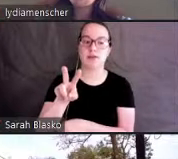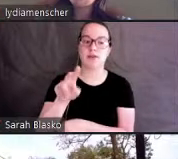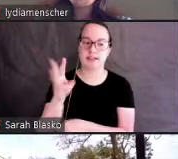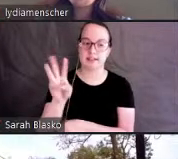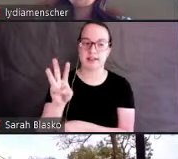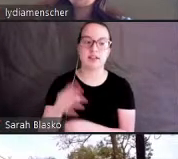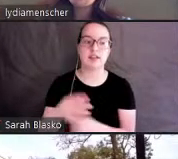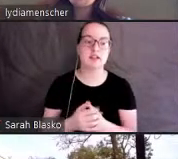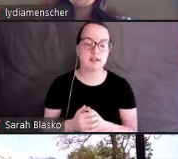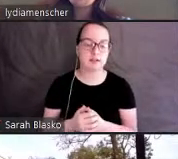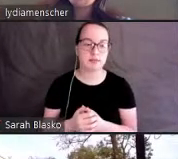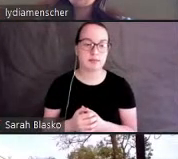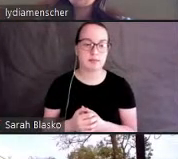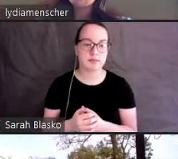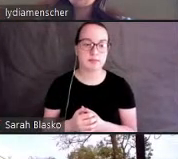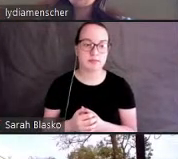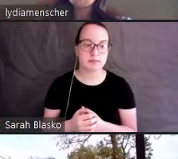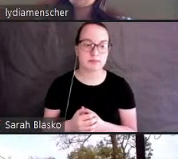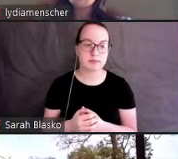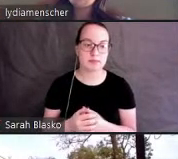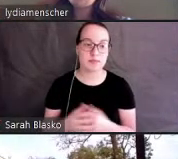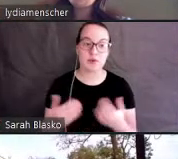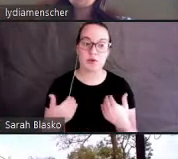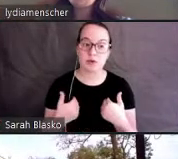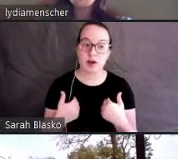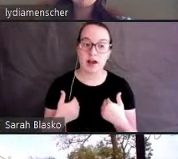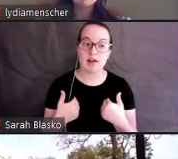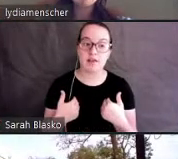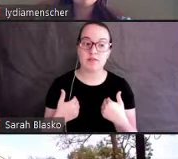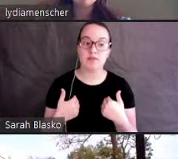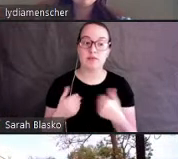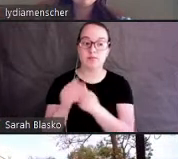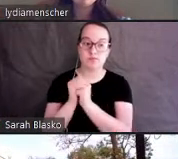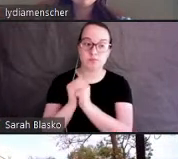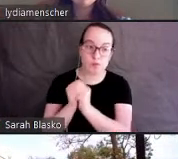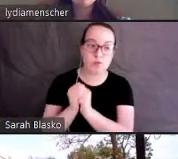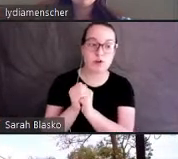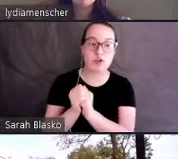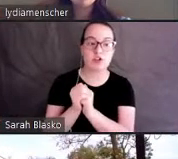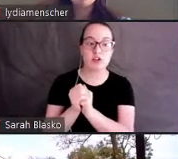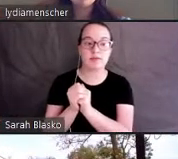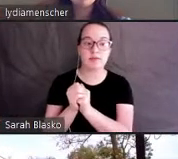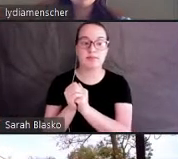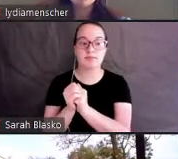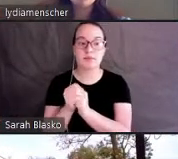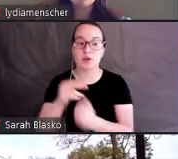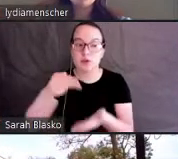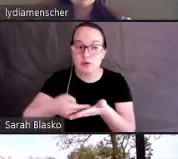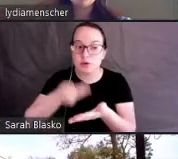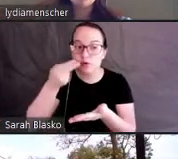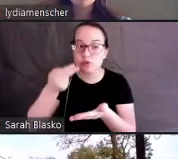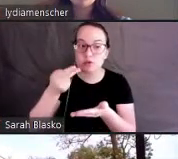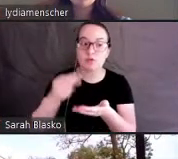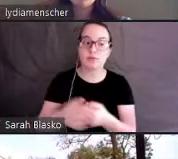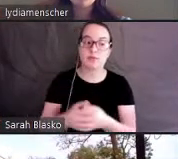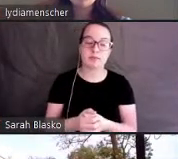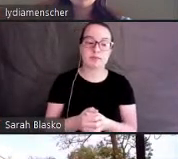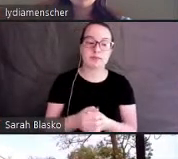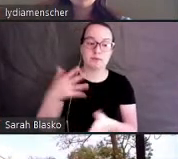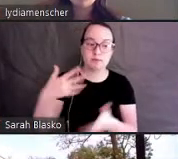And as she said, we'll have some worship time, some fellowship time, and then we'll have a short business meeting. So in the business